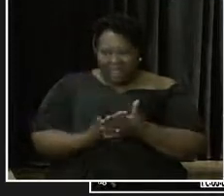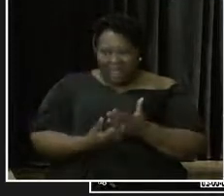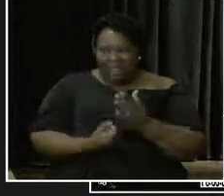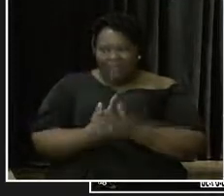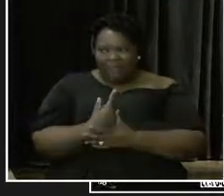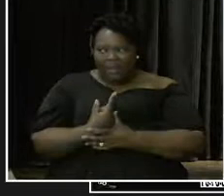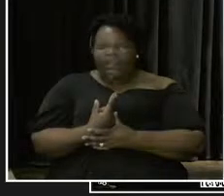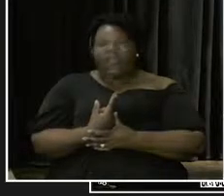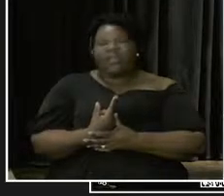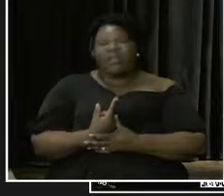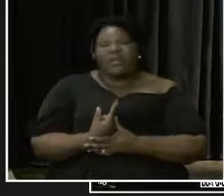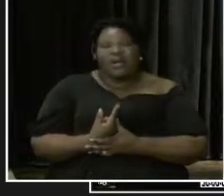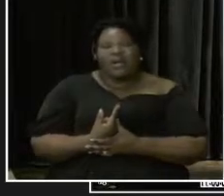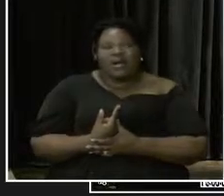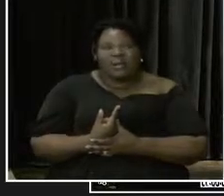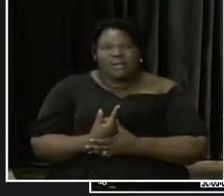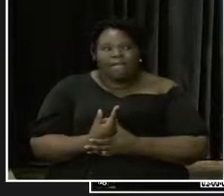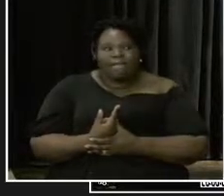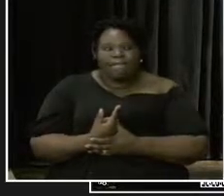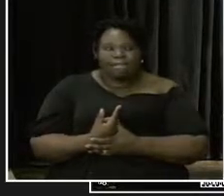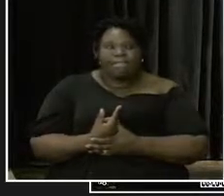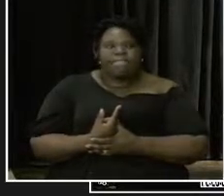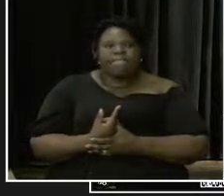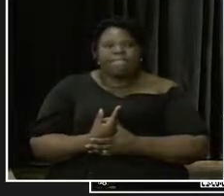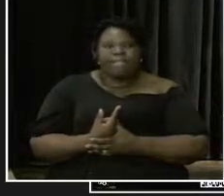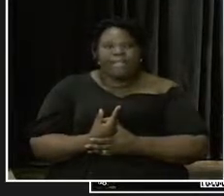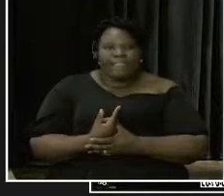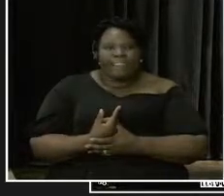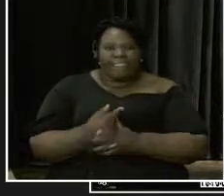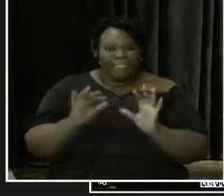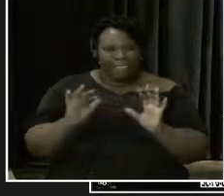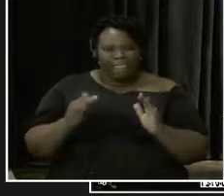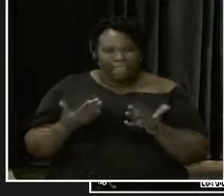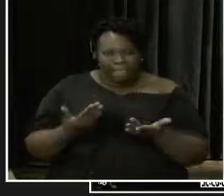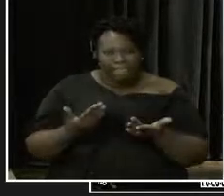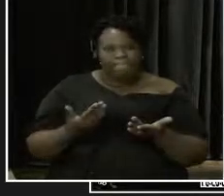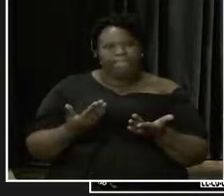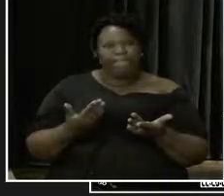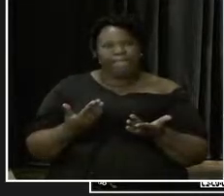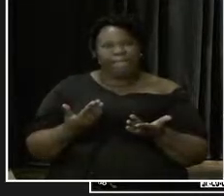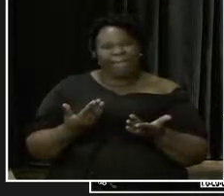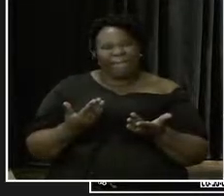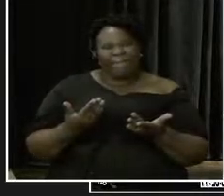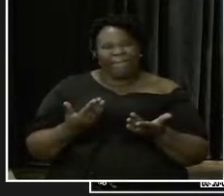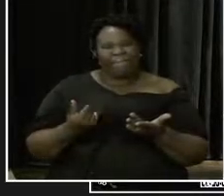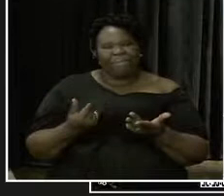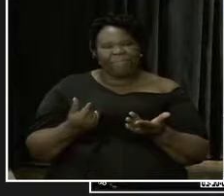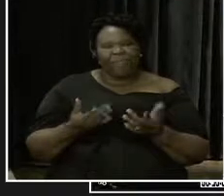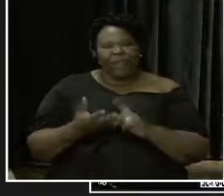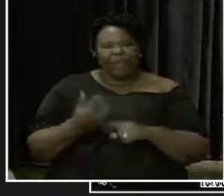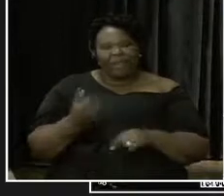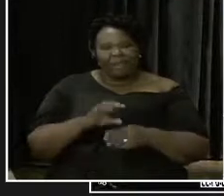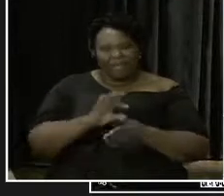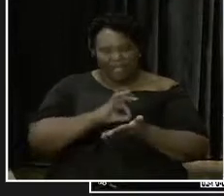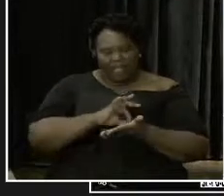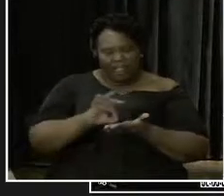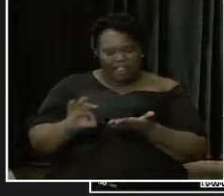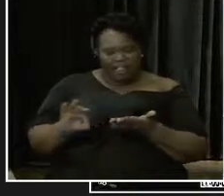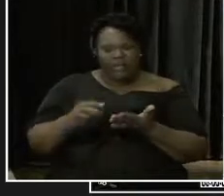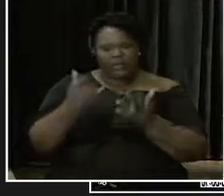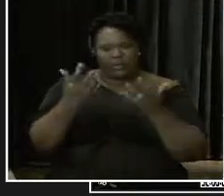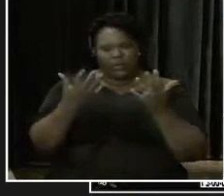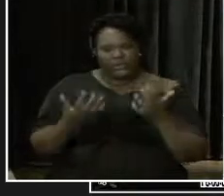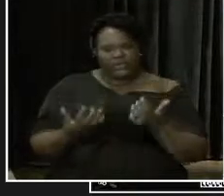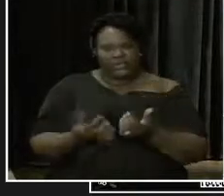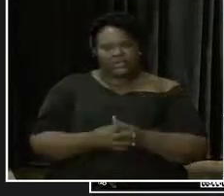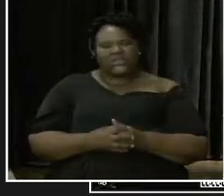we need to set our record straight in terms of how are we going to receive the clean audit. And this is one of the